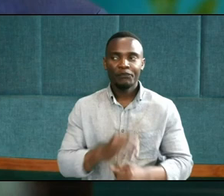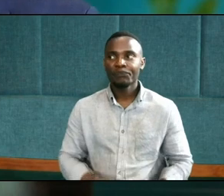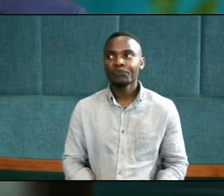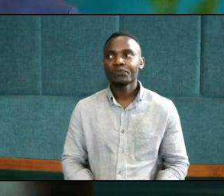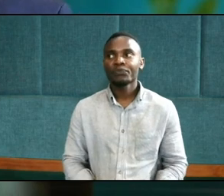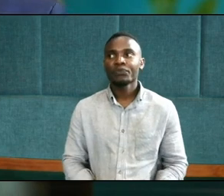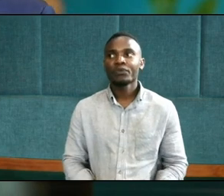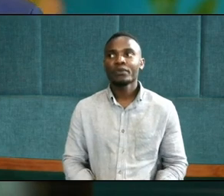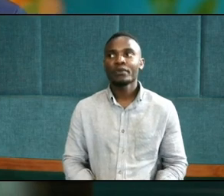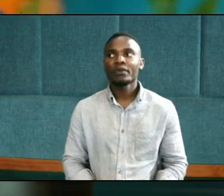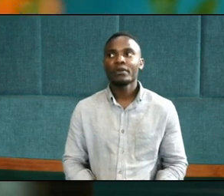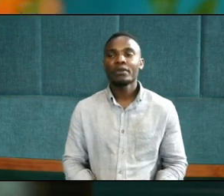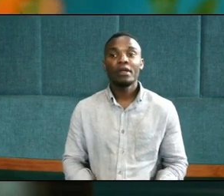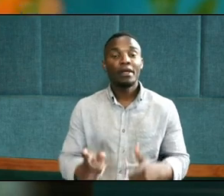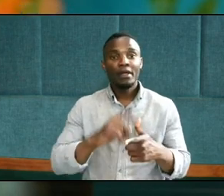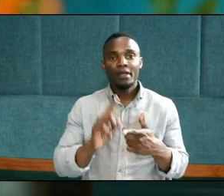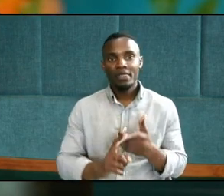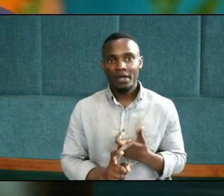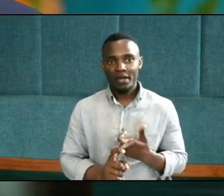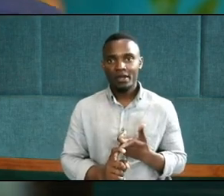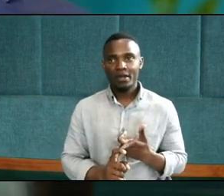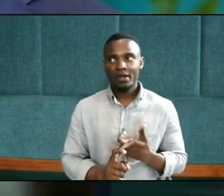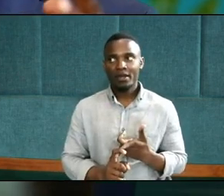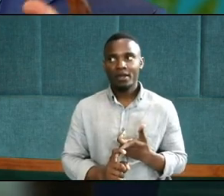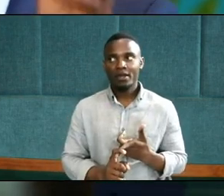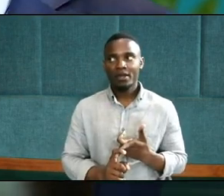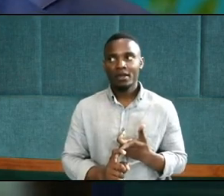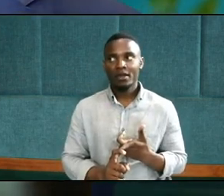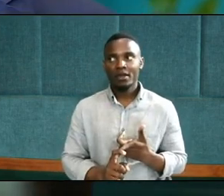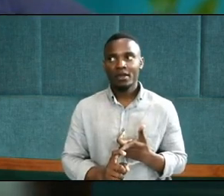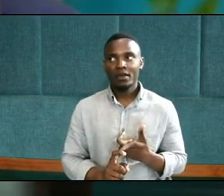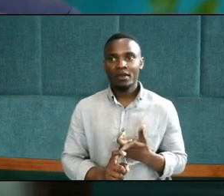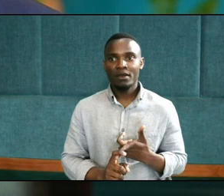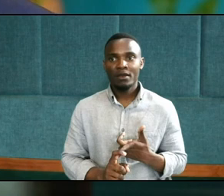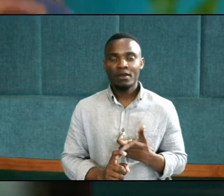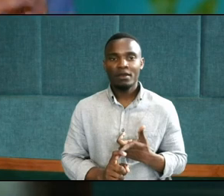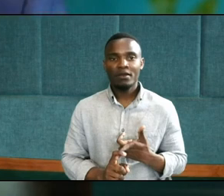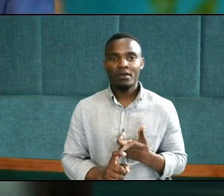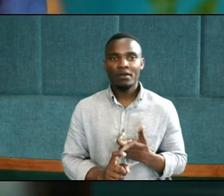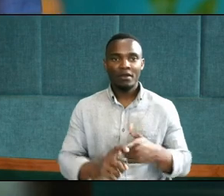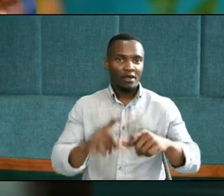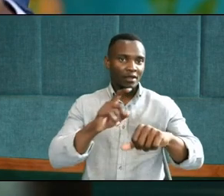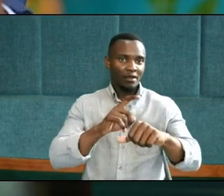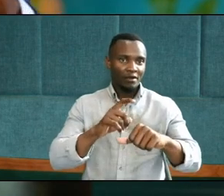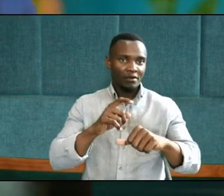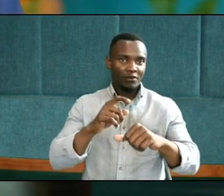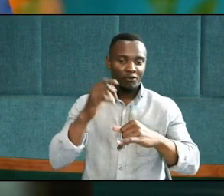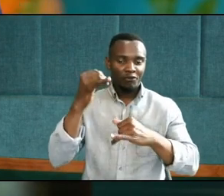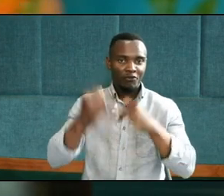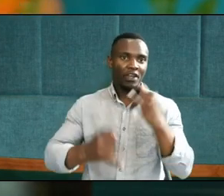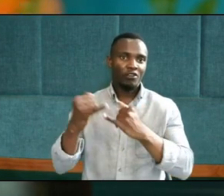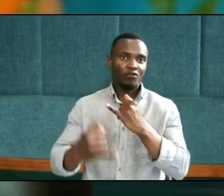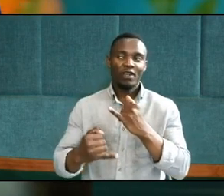So that's the conduct. And then, let me now discuss the last one. I can see my time is here. I'm looking very well here.